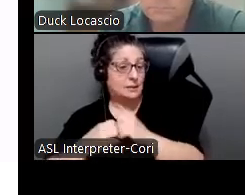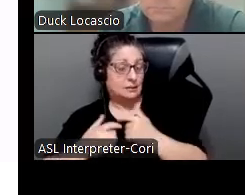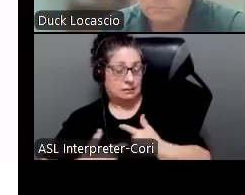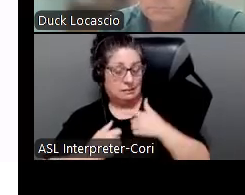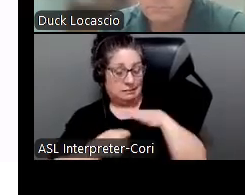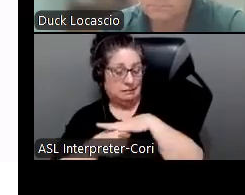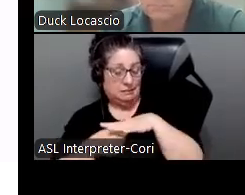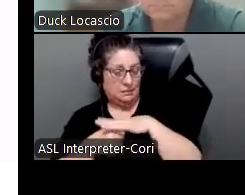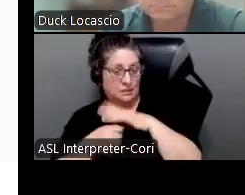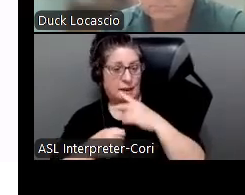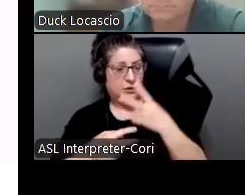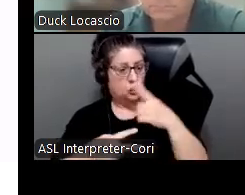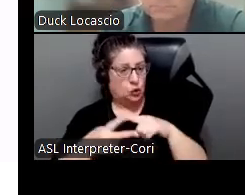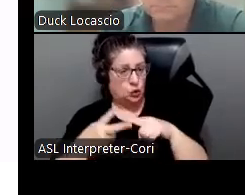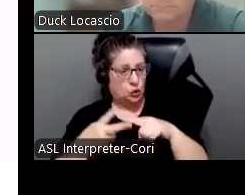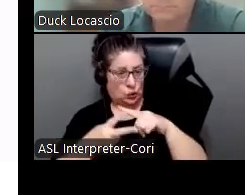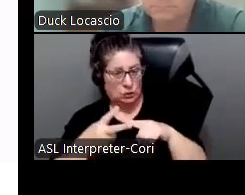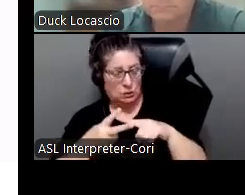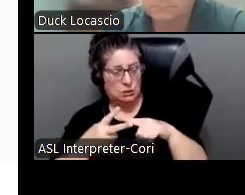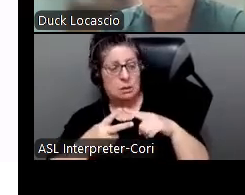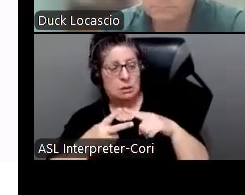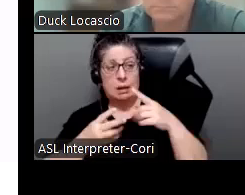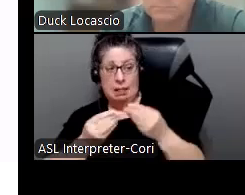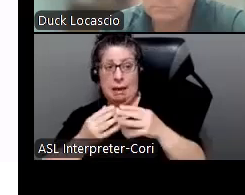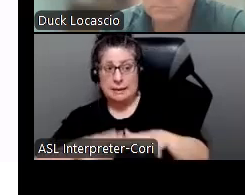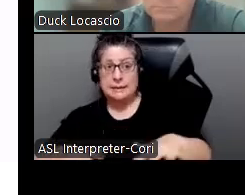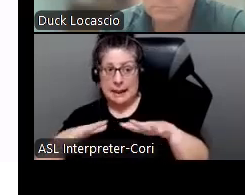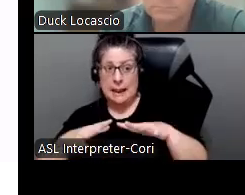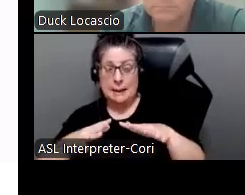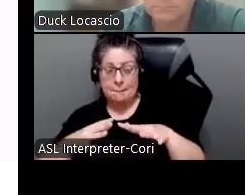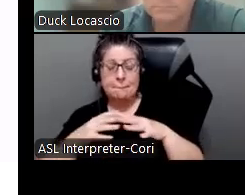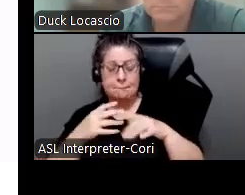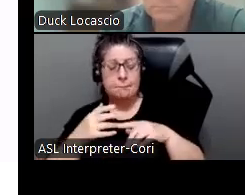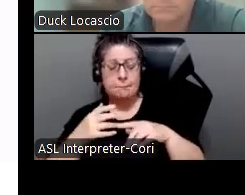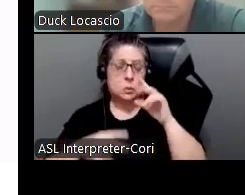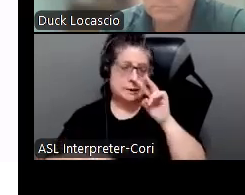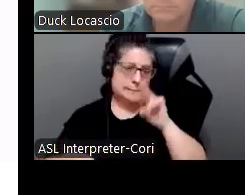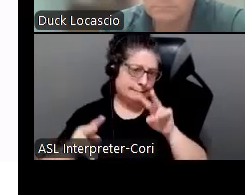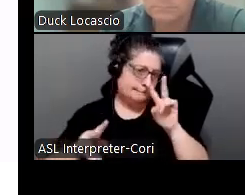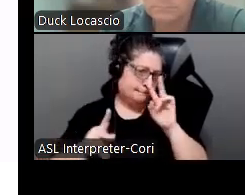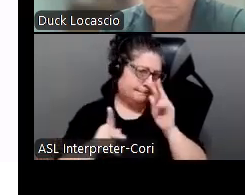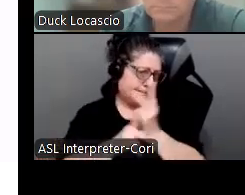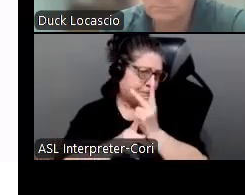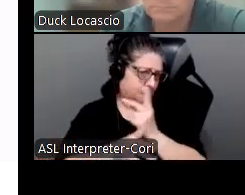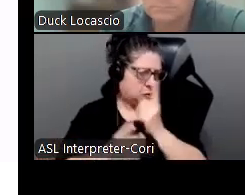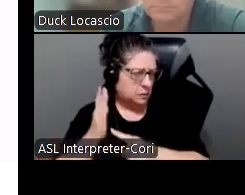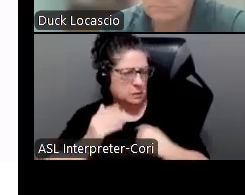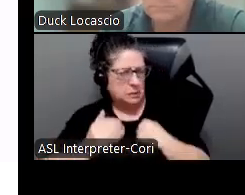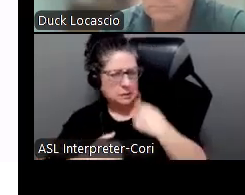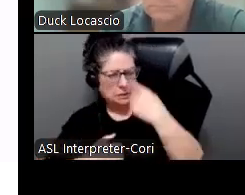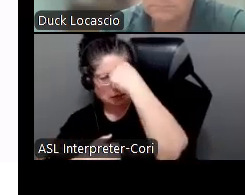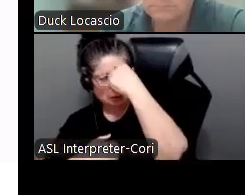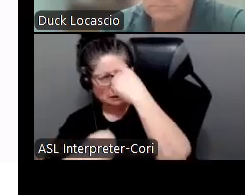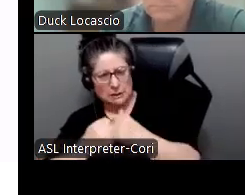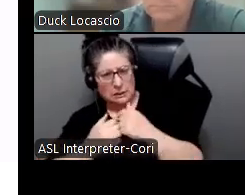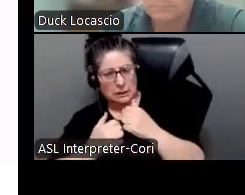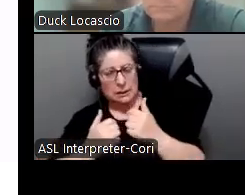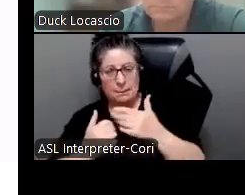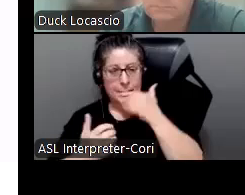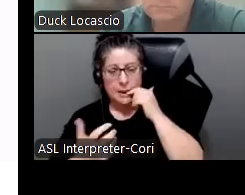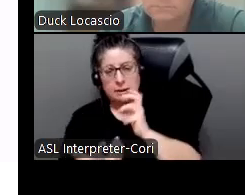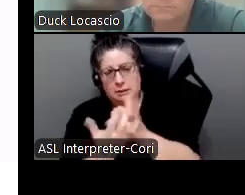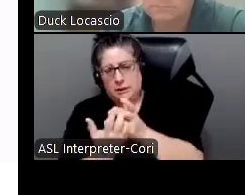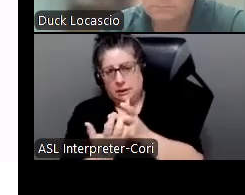it's at two scales. It's at the landscape scale. So we determined what we thought was most advantageous